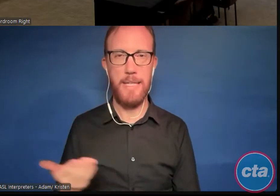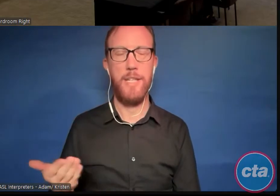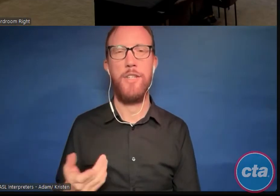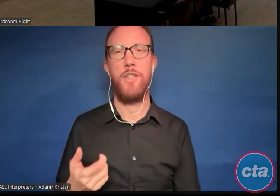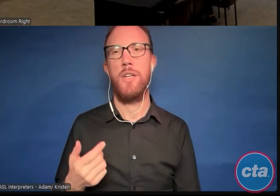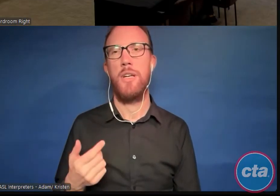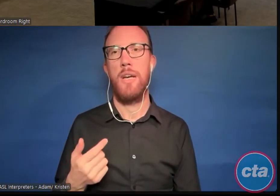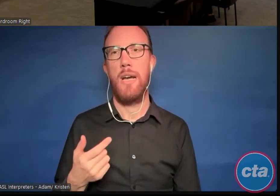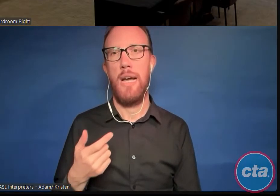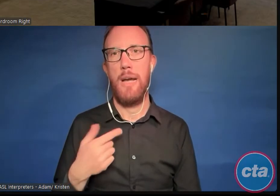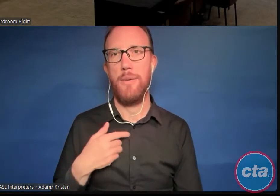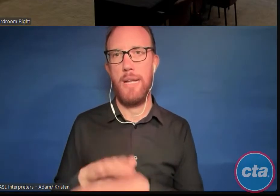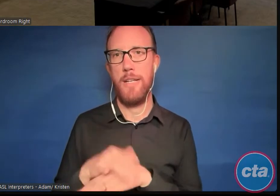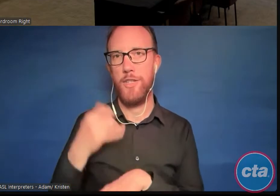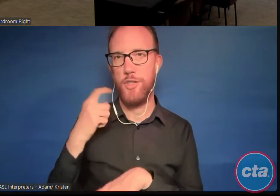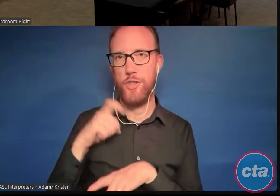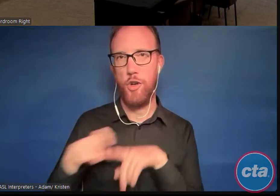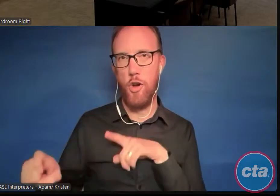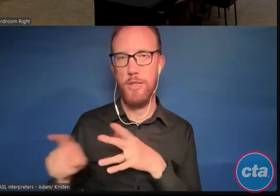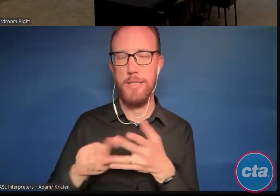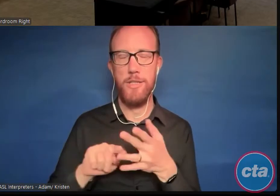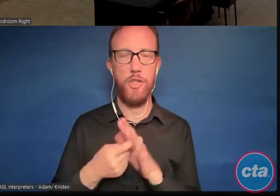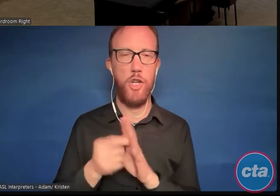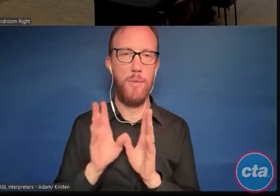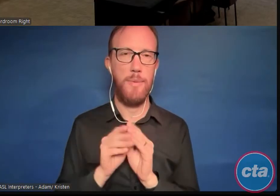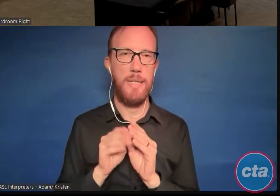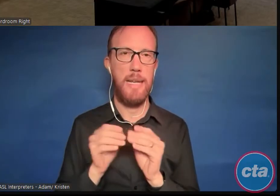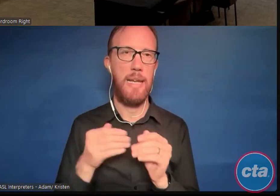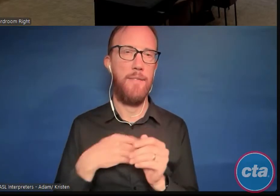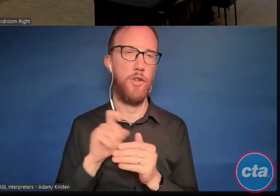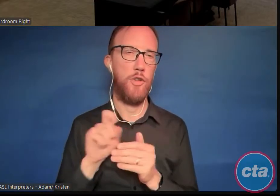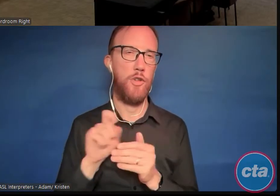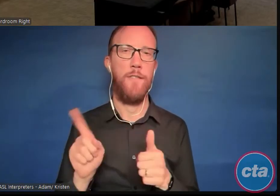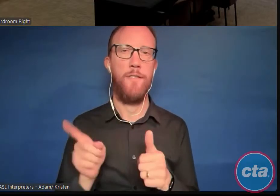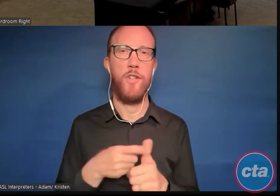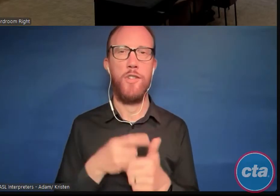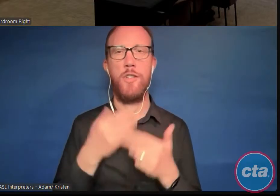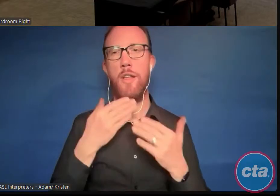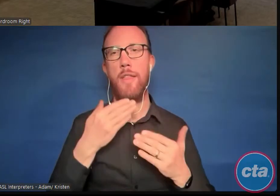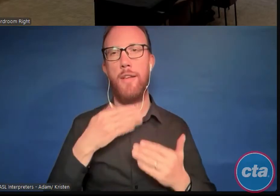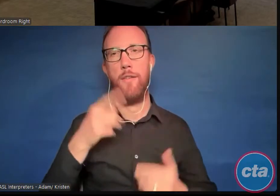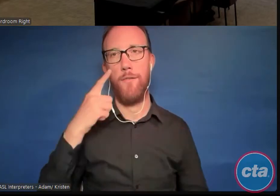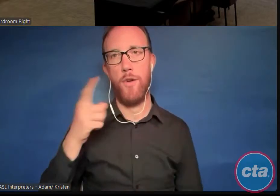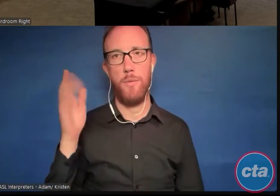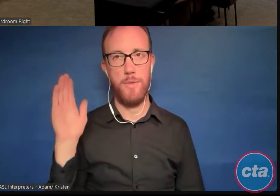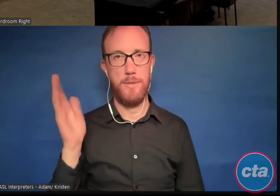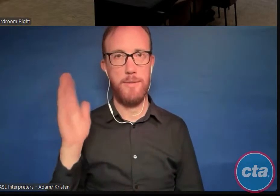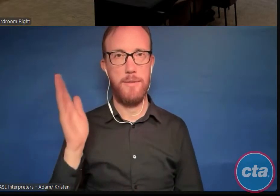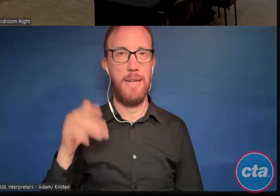present. I had a question. Well, first, just thank you so much for the presentation. I can feel your